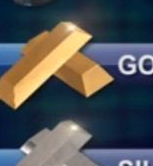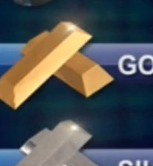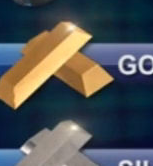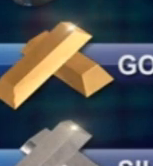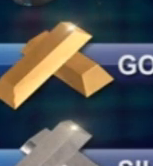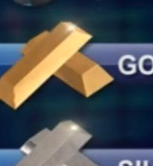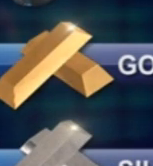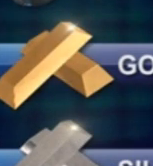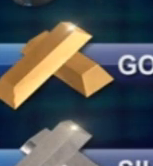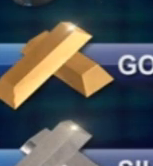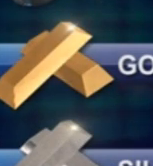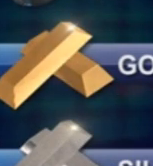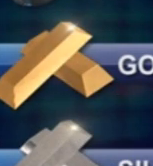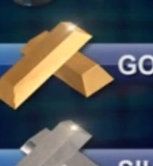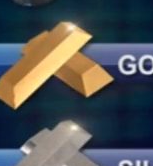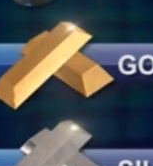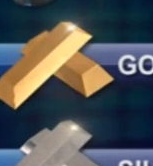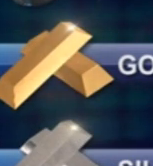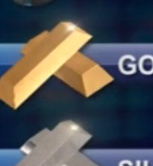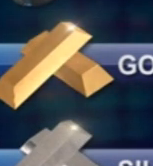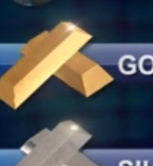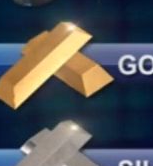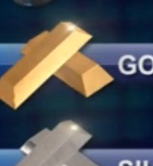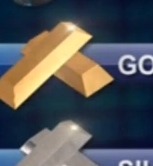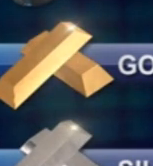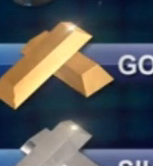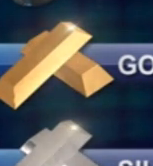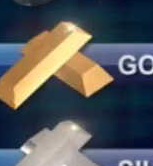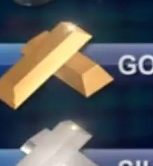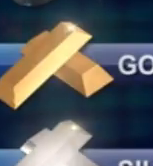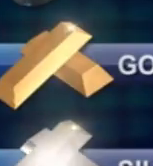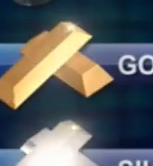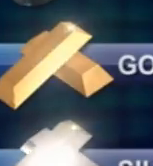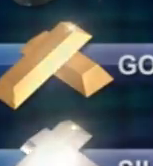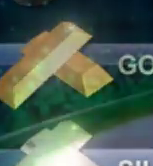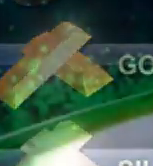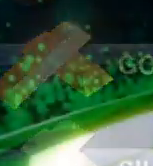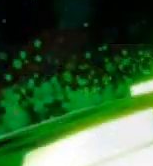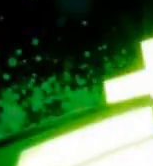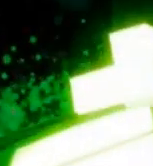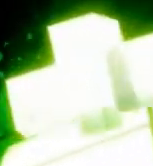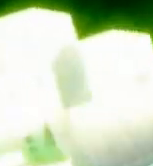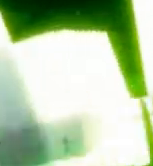$1,843 per ounce, and silver closed up at $25.26 an ounce.